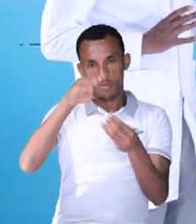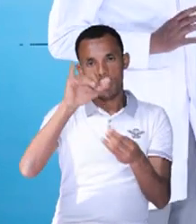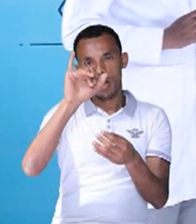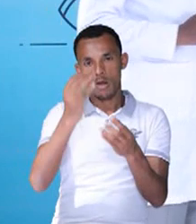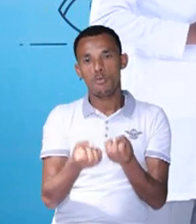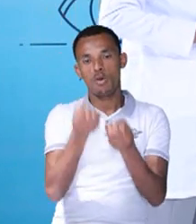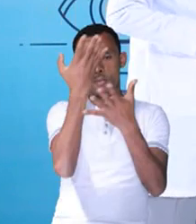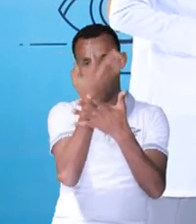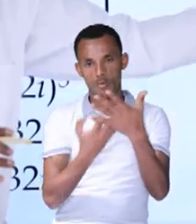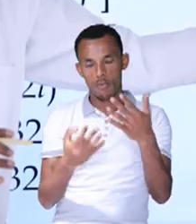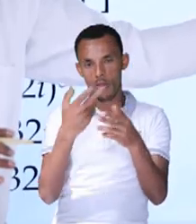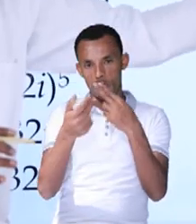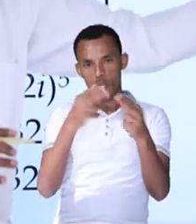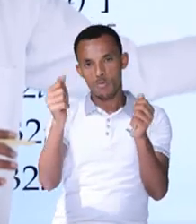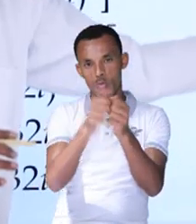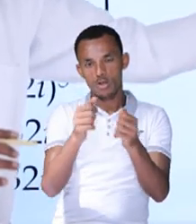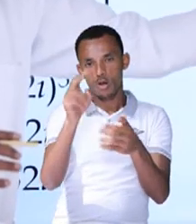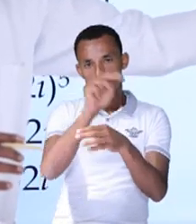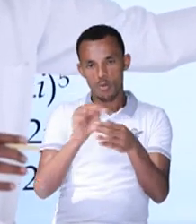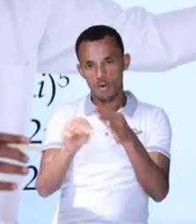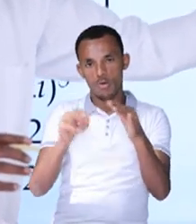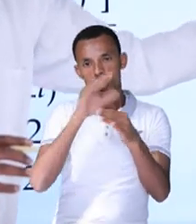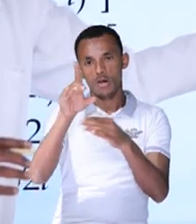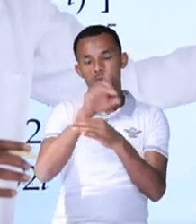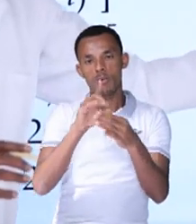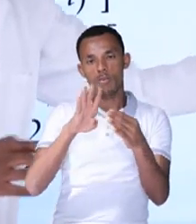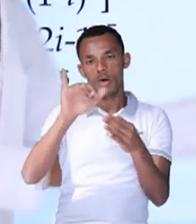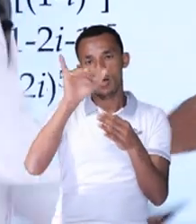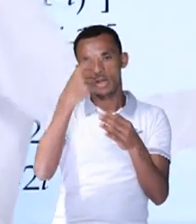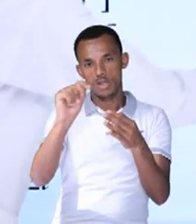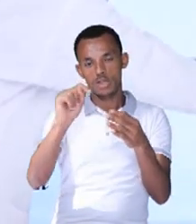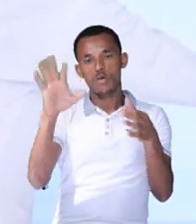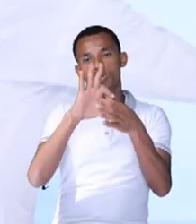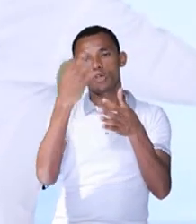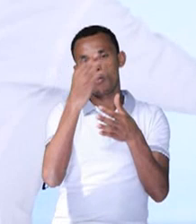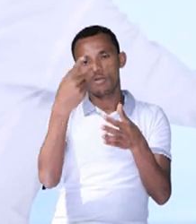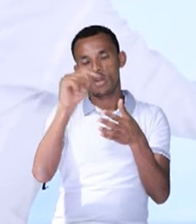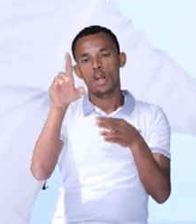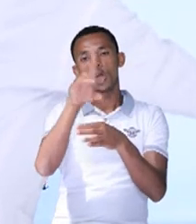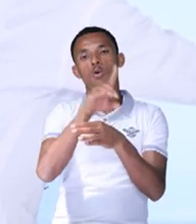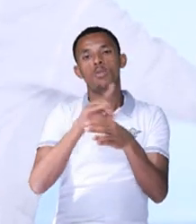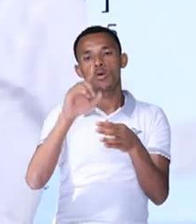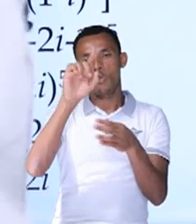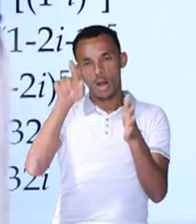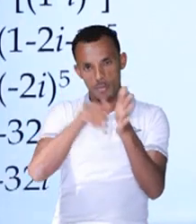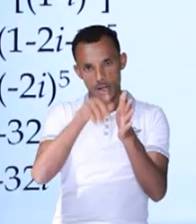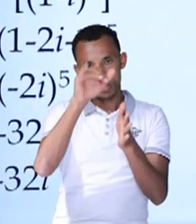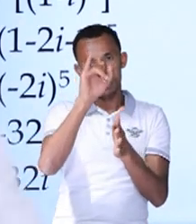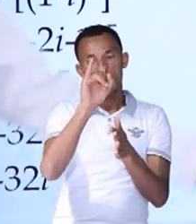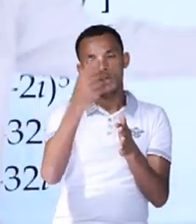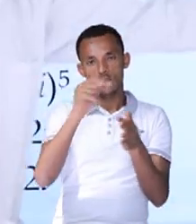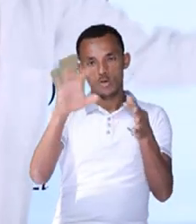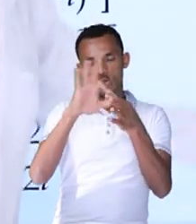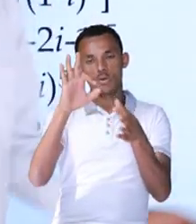in polynomial form, multiply both numerator and the denominator by the conjugate of the denominator 1 minus I.